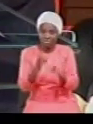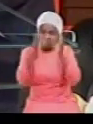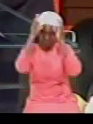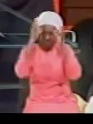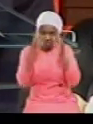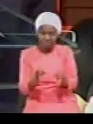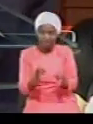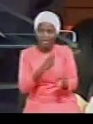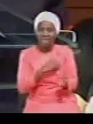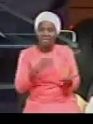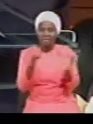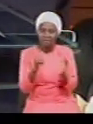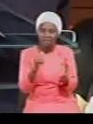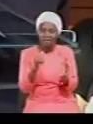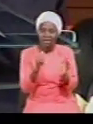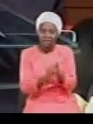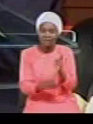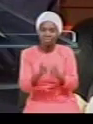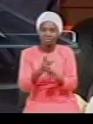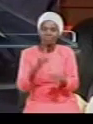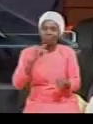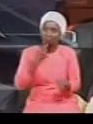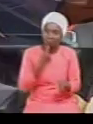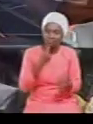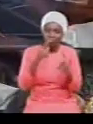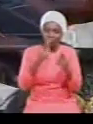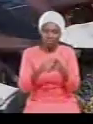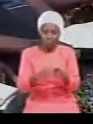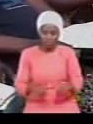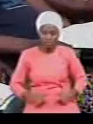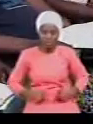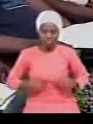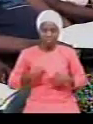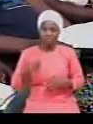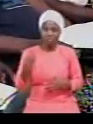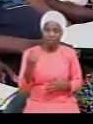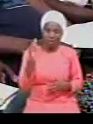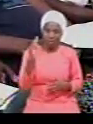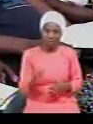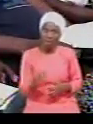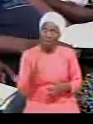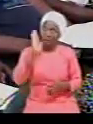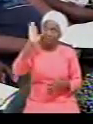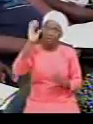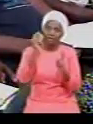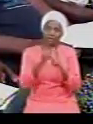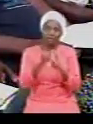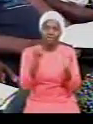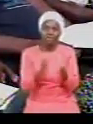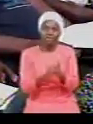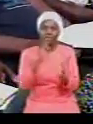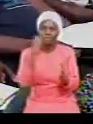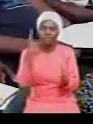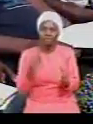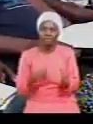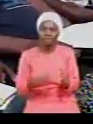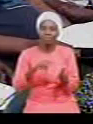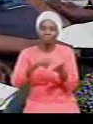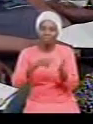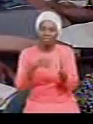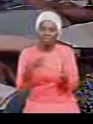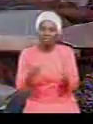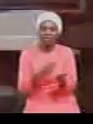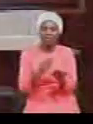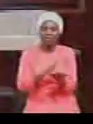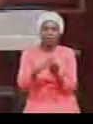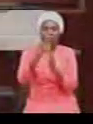and such diligence to live only by his word. That's the component of holiness that